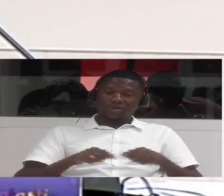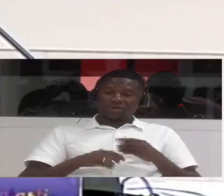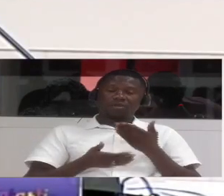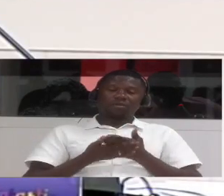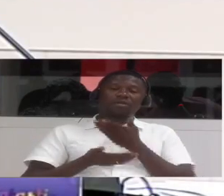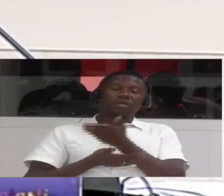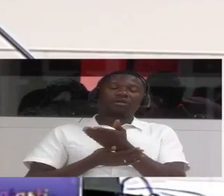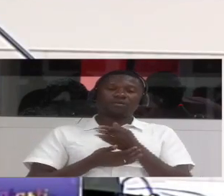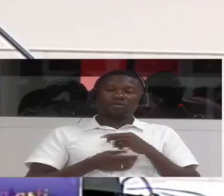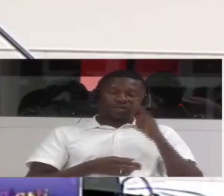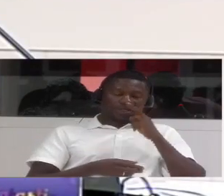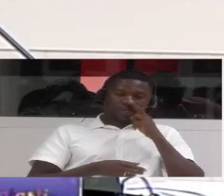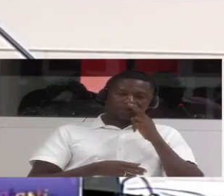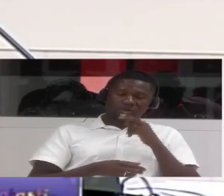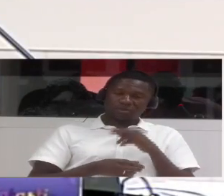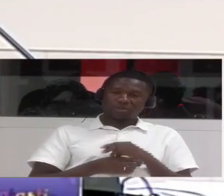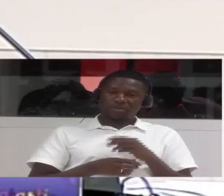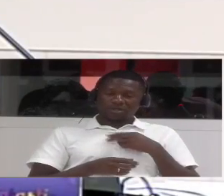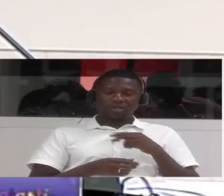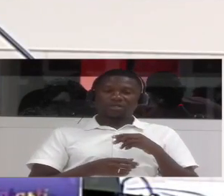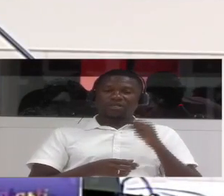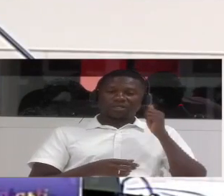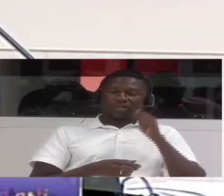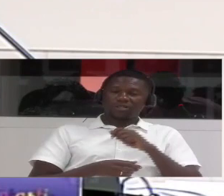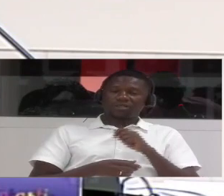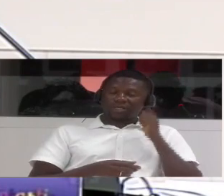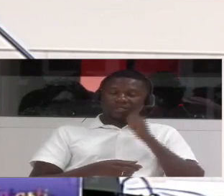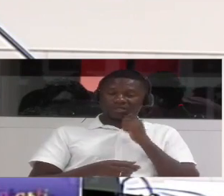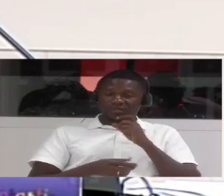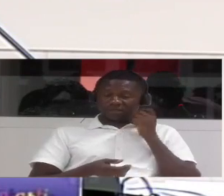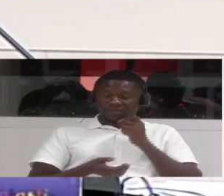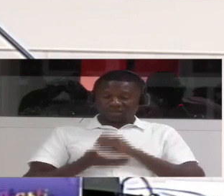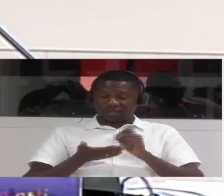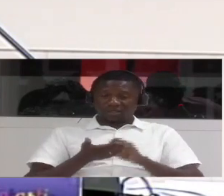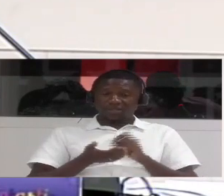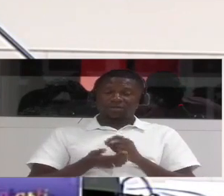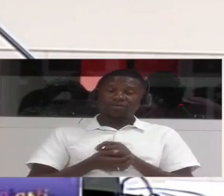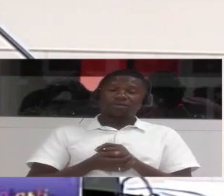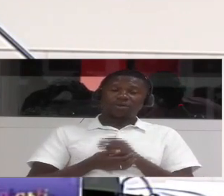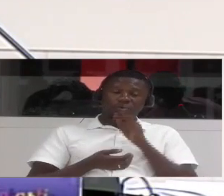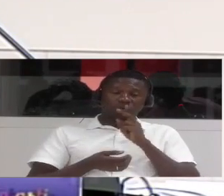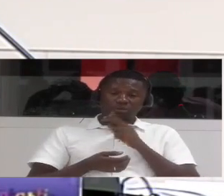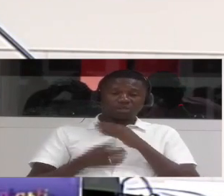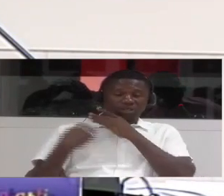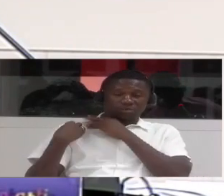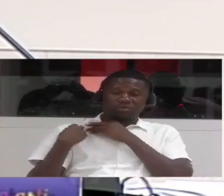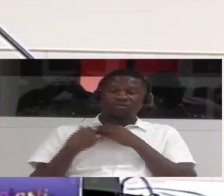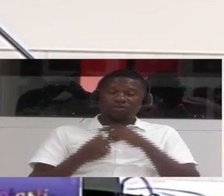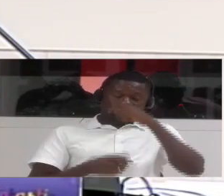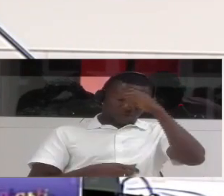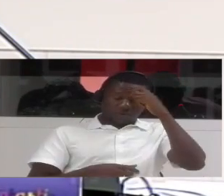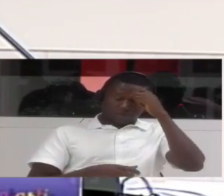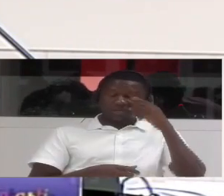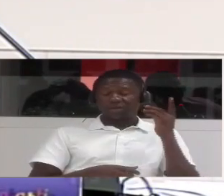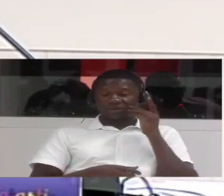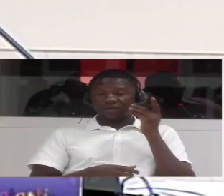to get an executive secretary who will be responsible for the day-to-day affairs of